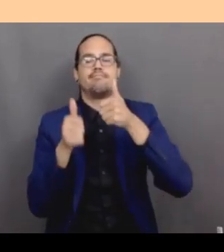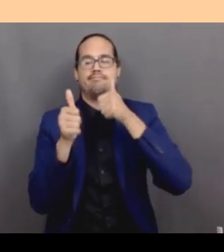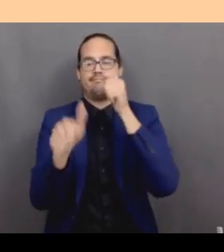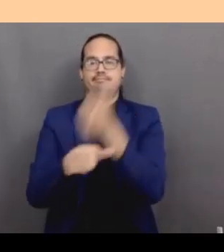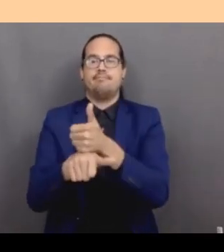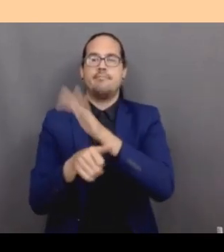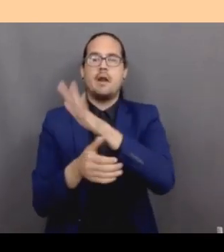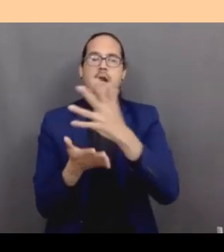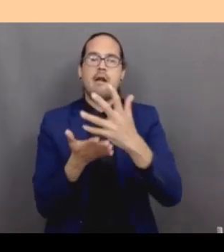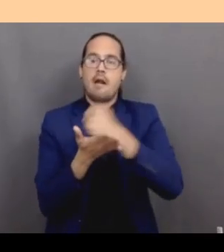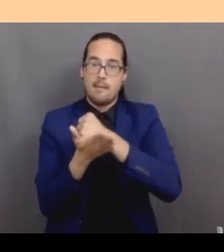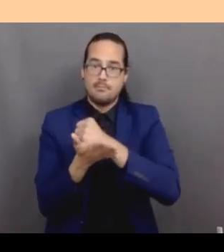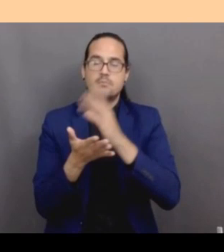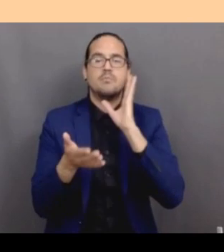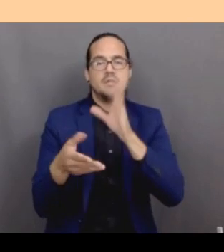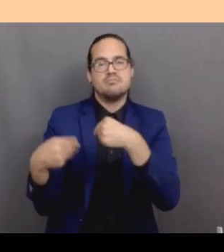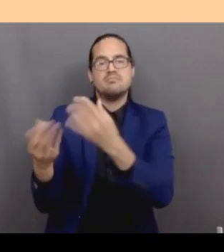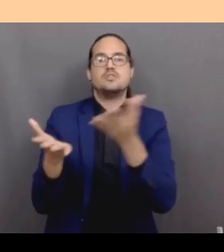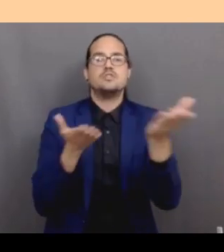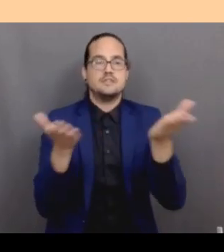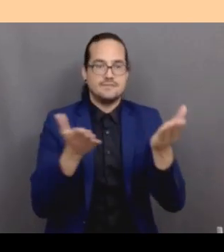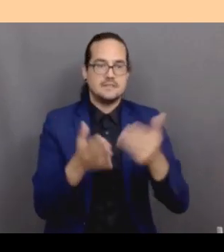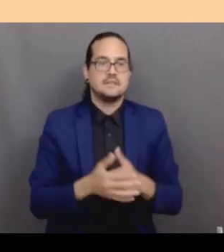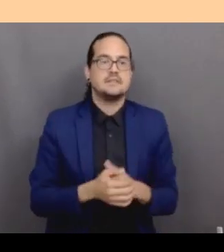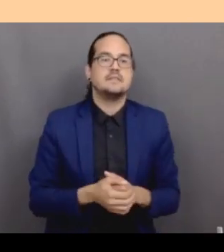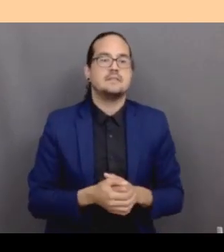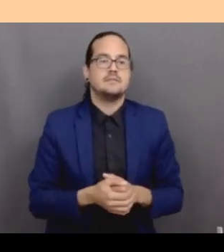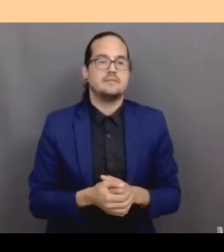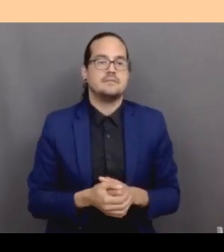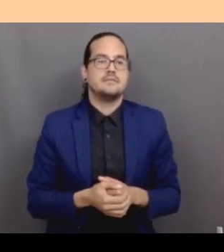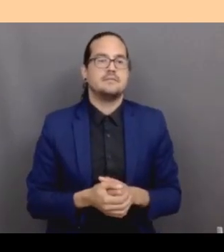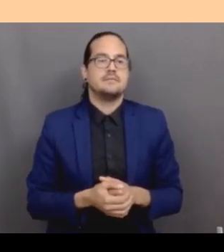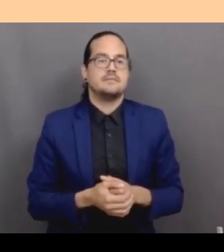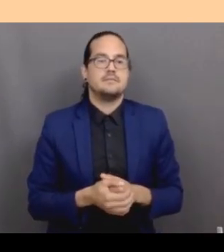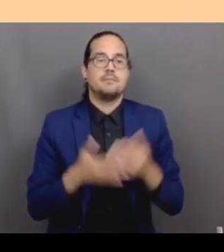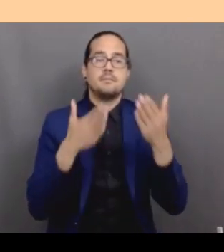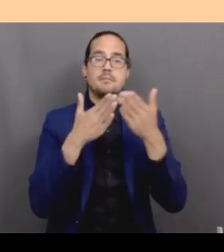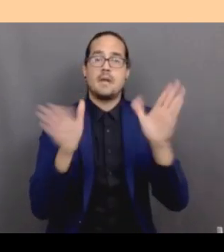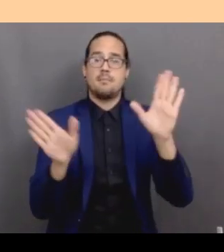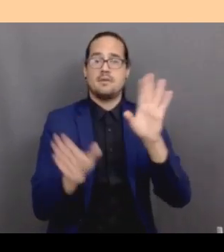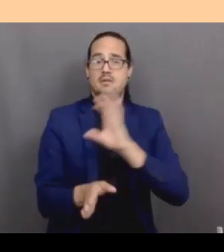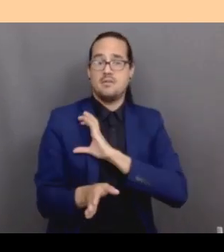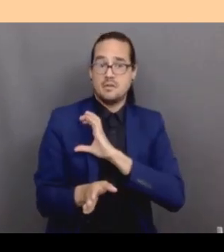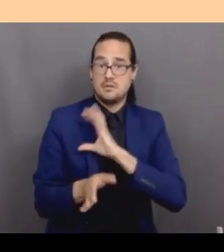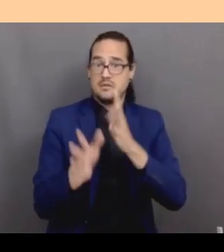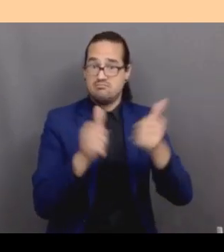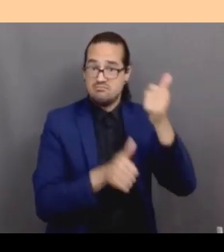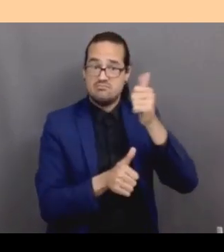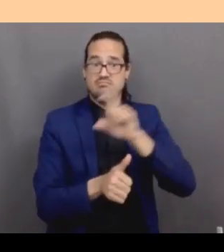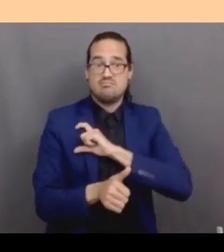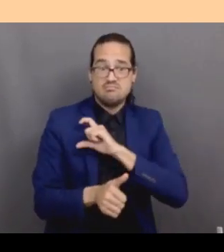Authority continues to make sure that we are having emergency backup support for any of